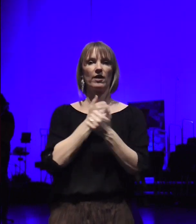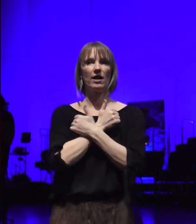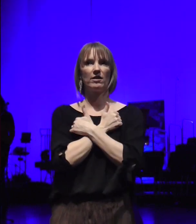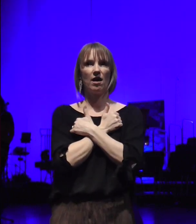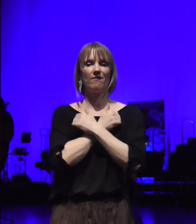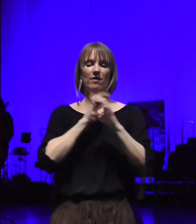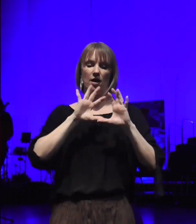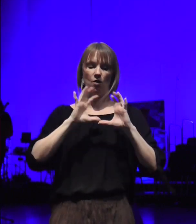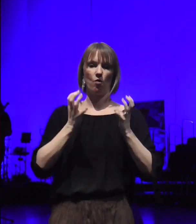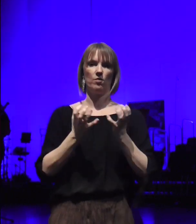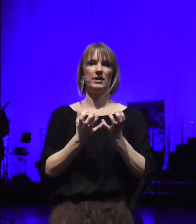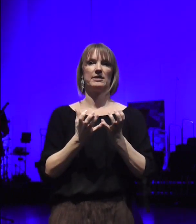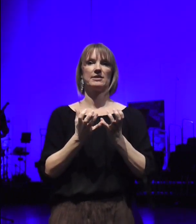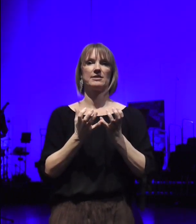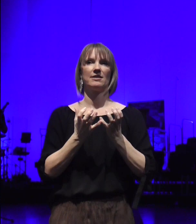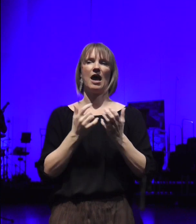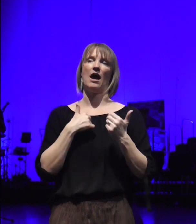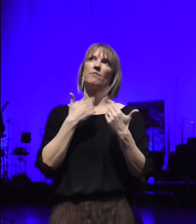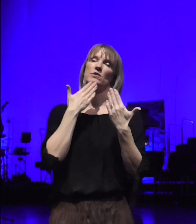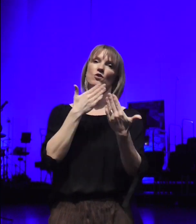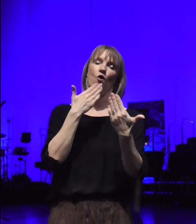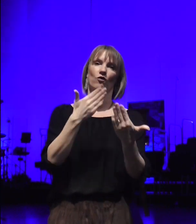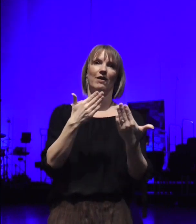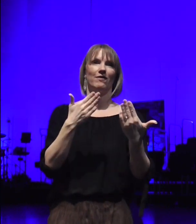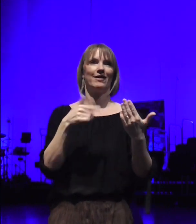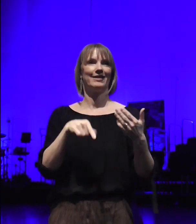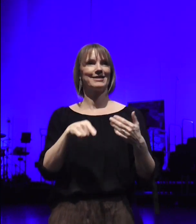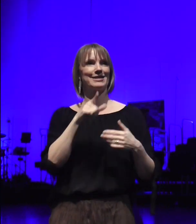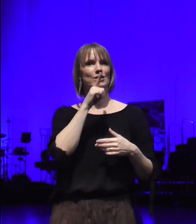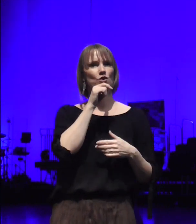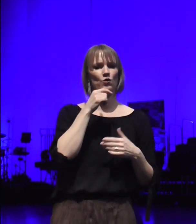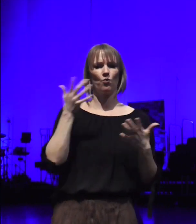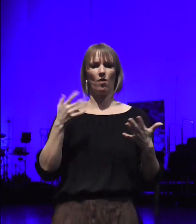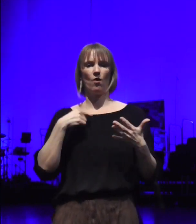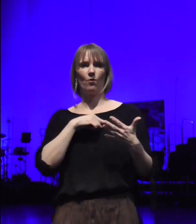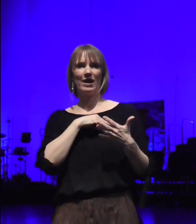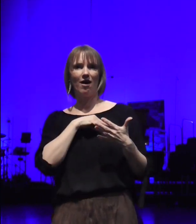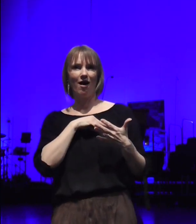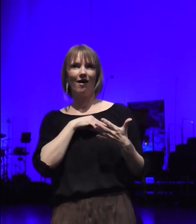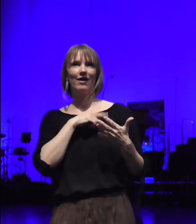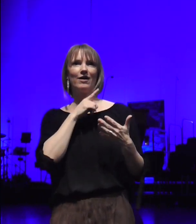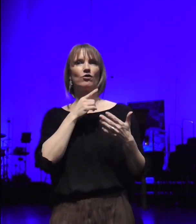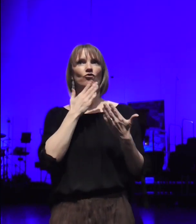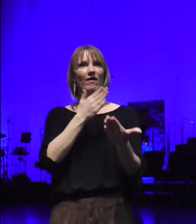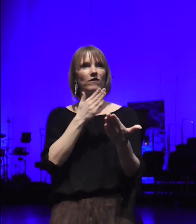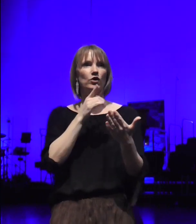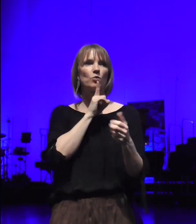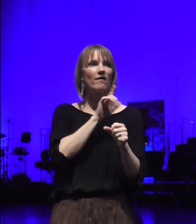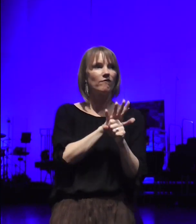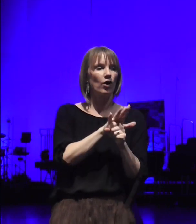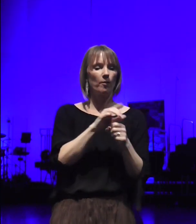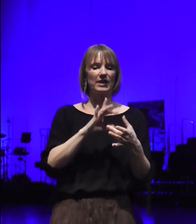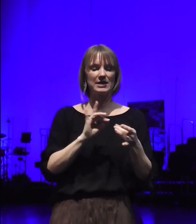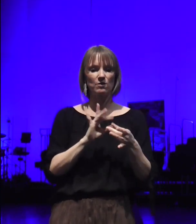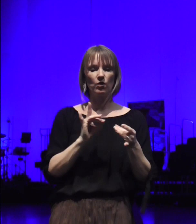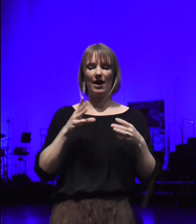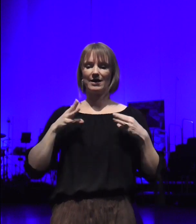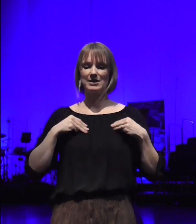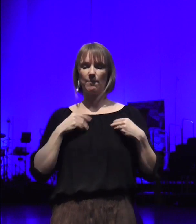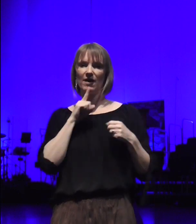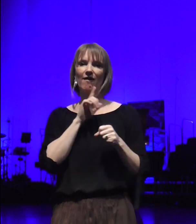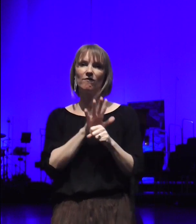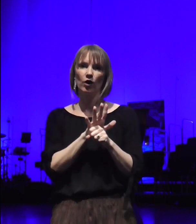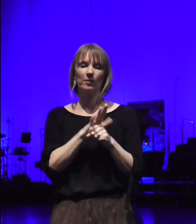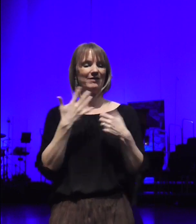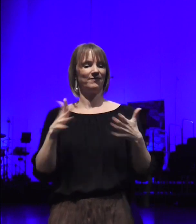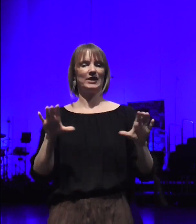and wholeness. I'm so grateful that this is who and what we are, so grateful to affirm this word and to accept and affirm that it